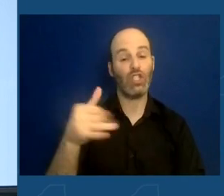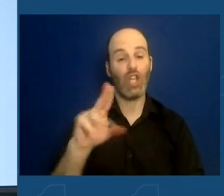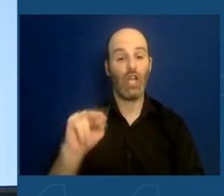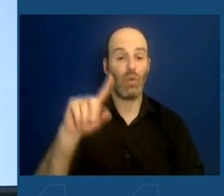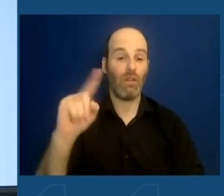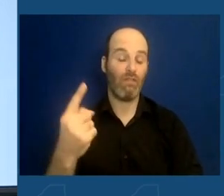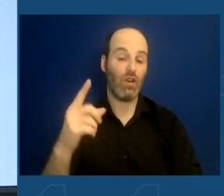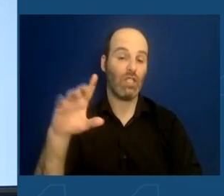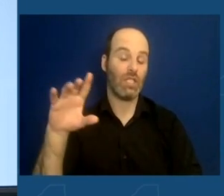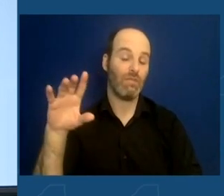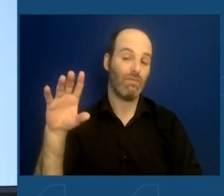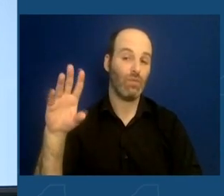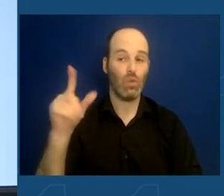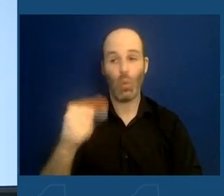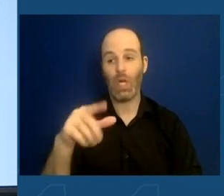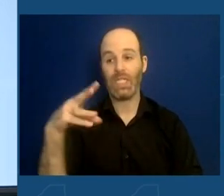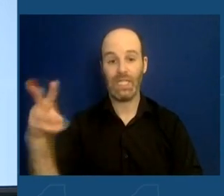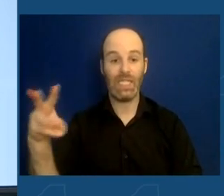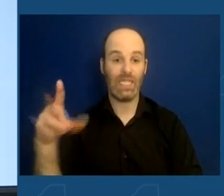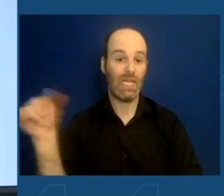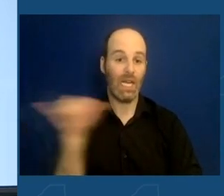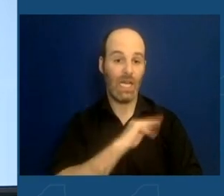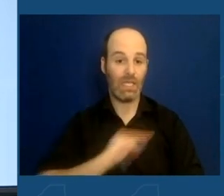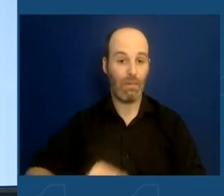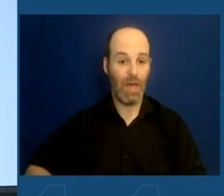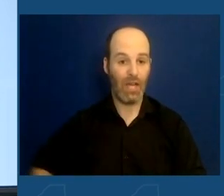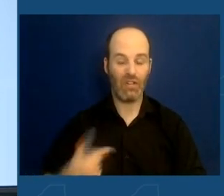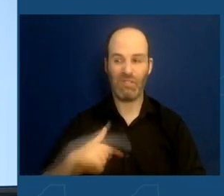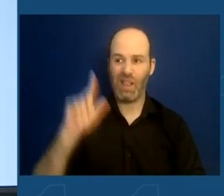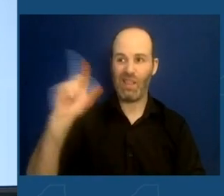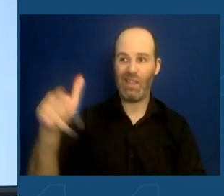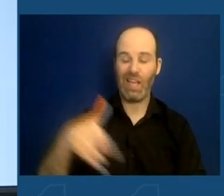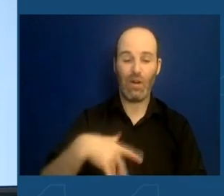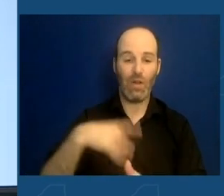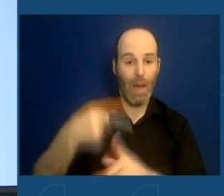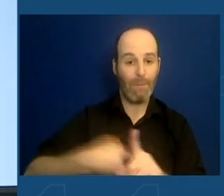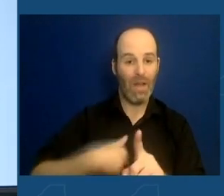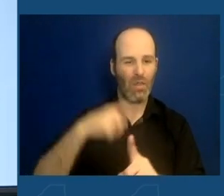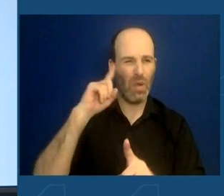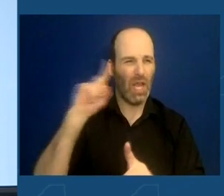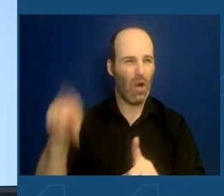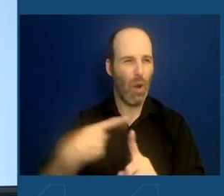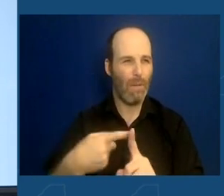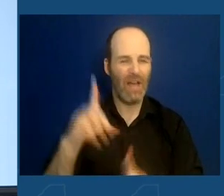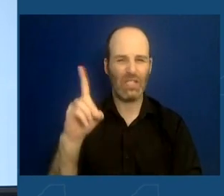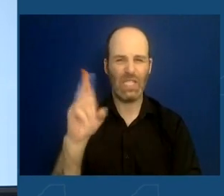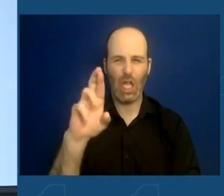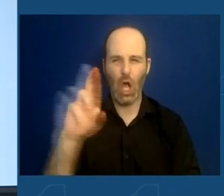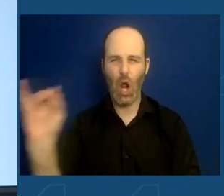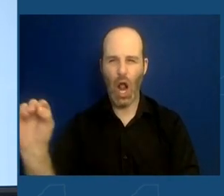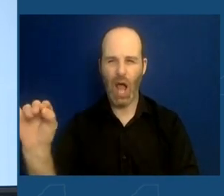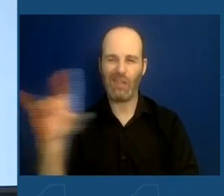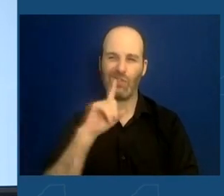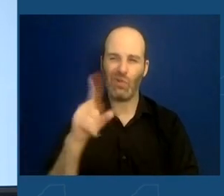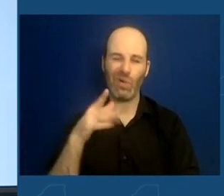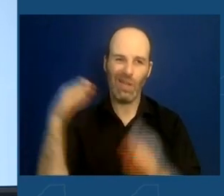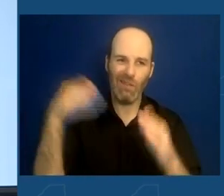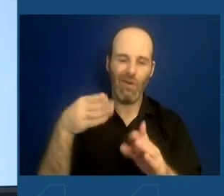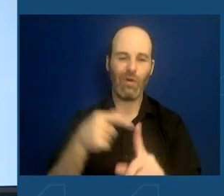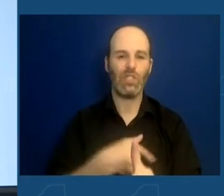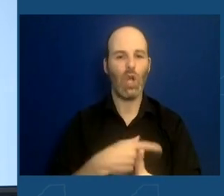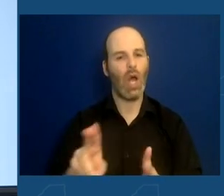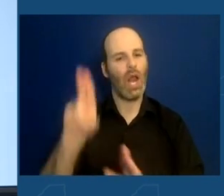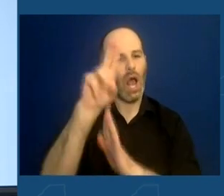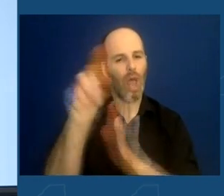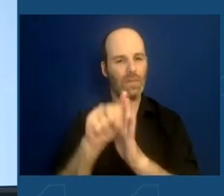and later that month we hear of this DRI program that is really geared toward upstate municipalities, giving them